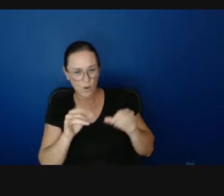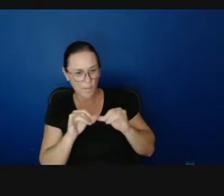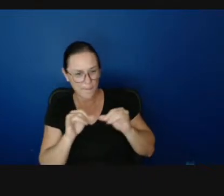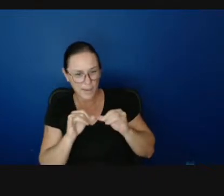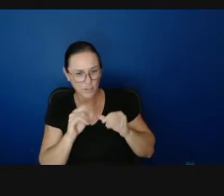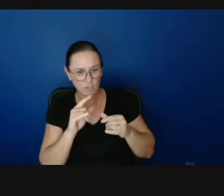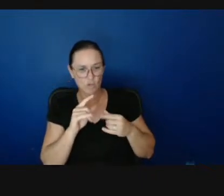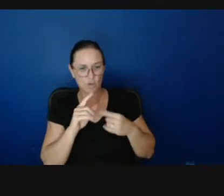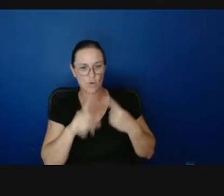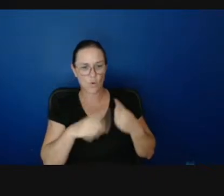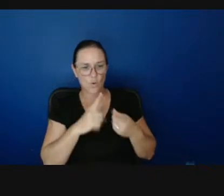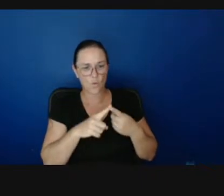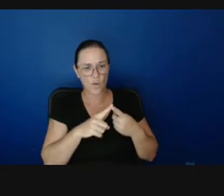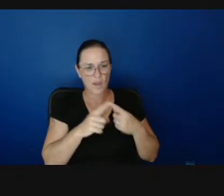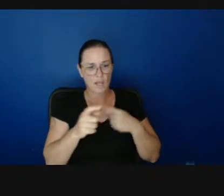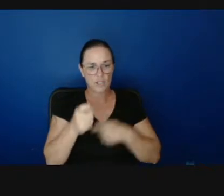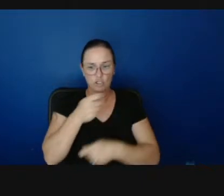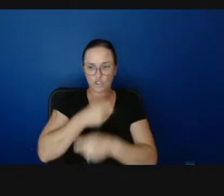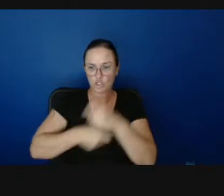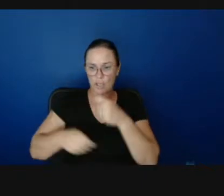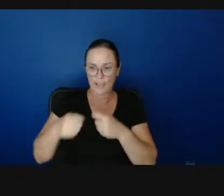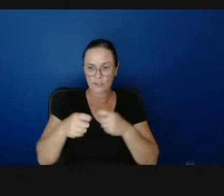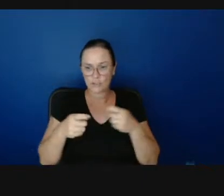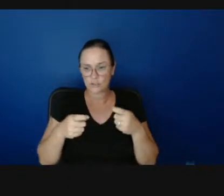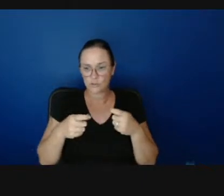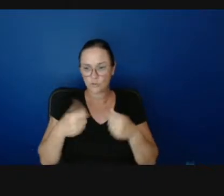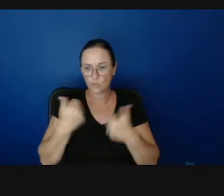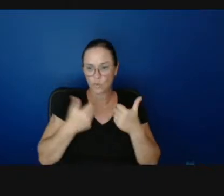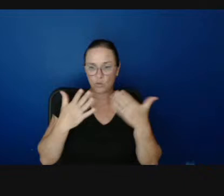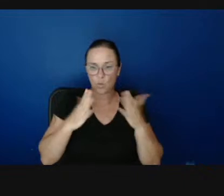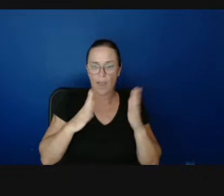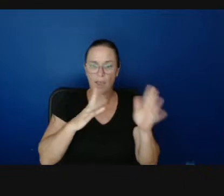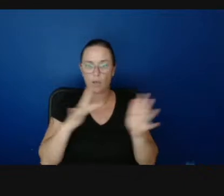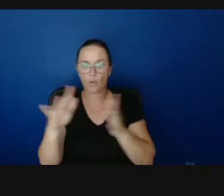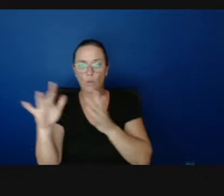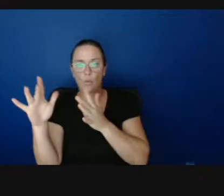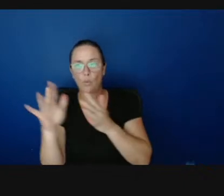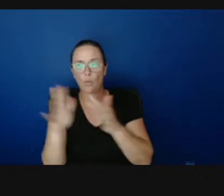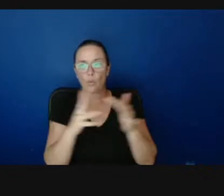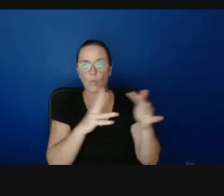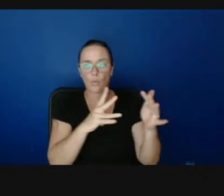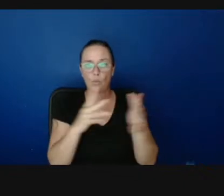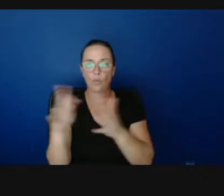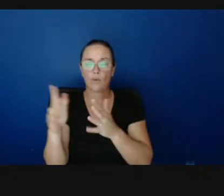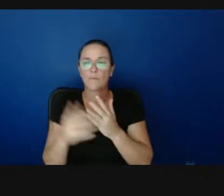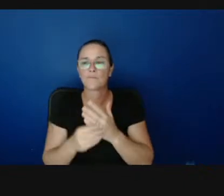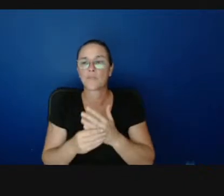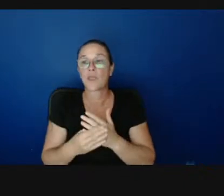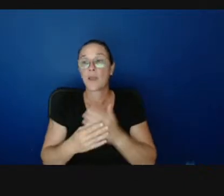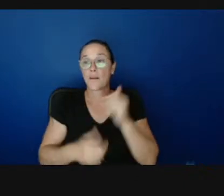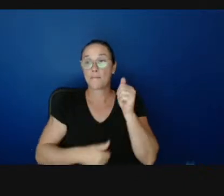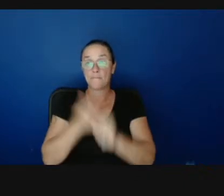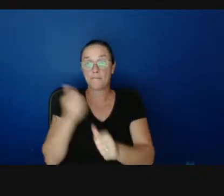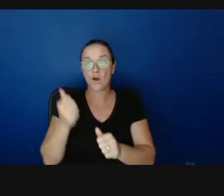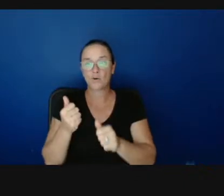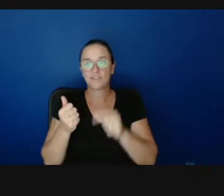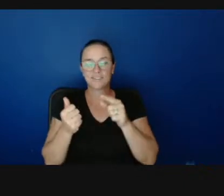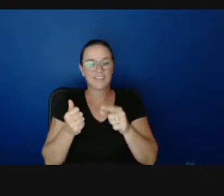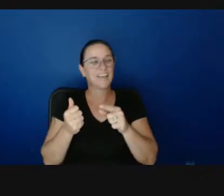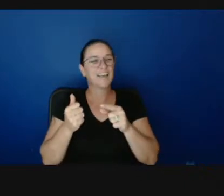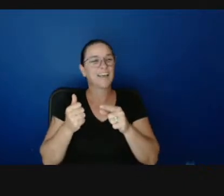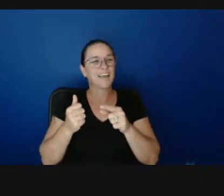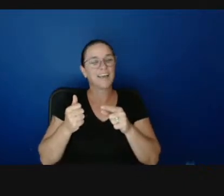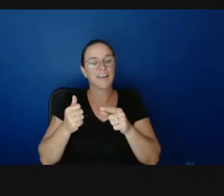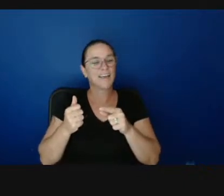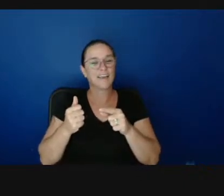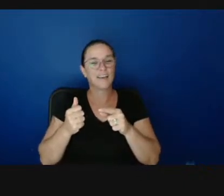that when it's in that direction? Where, And most of our the instrumentation is located downwind for like a